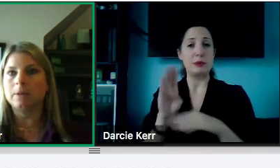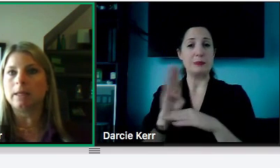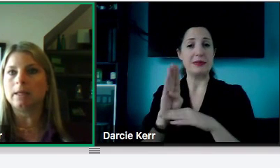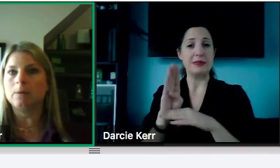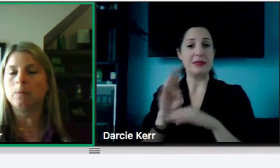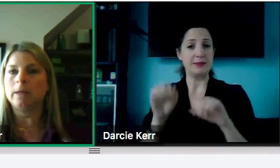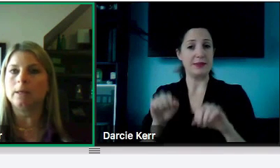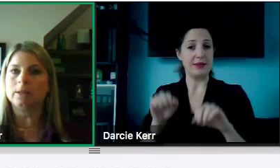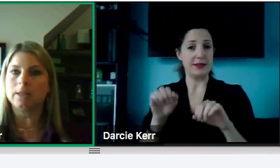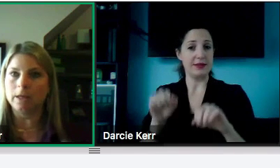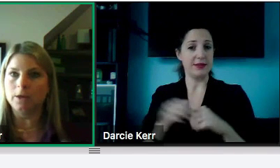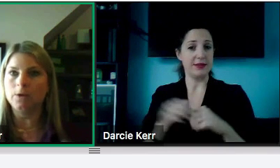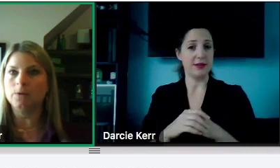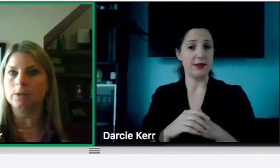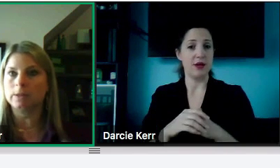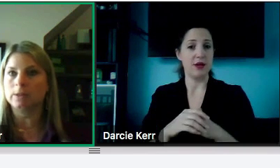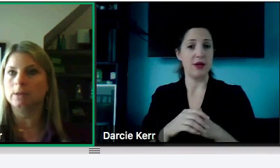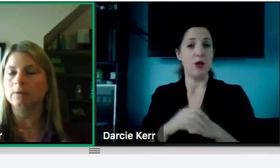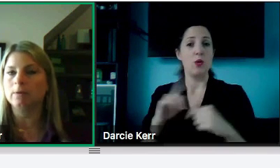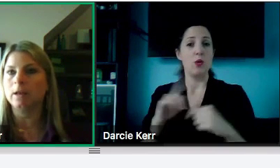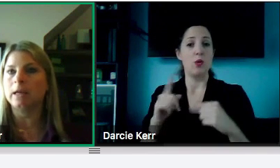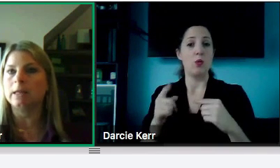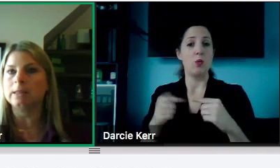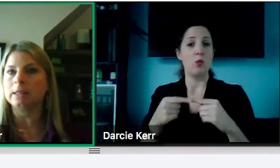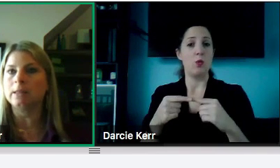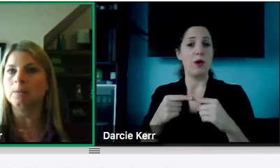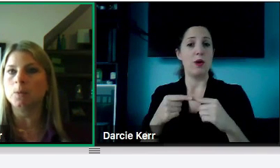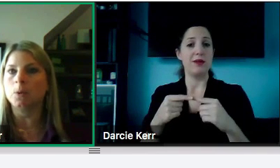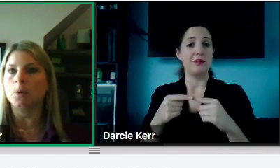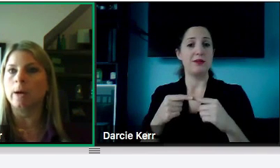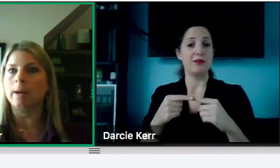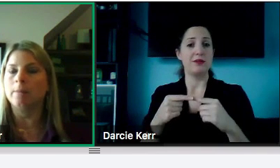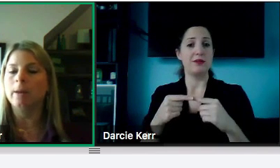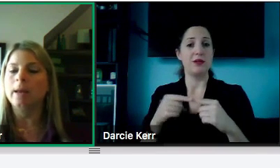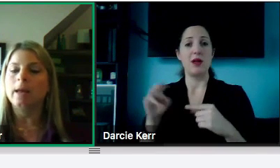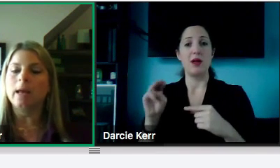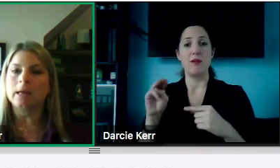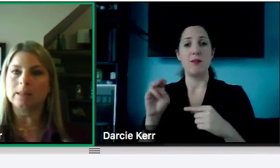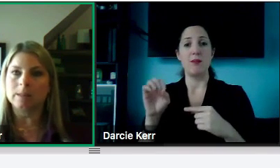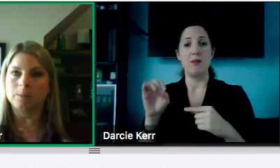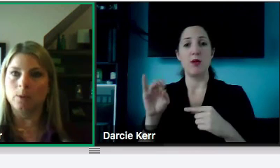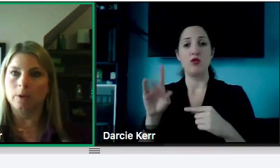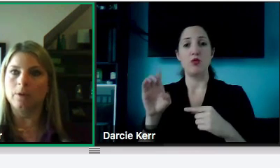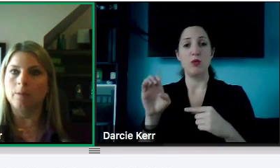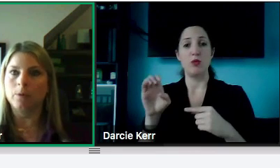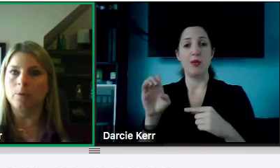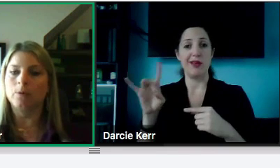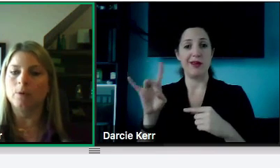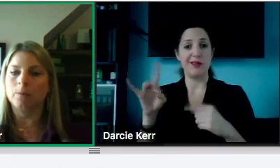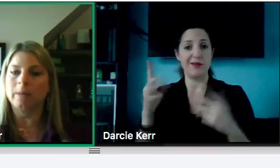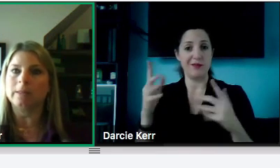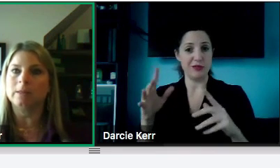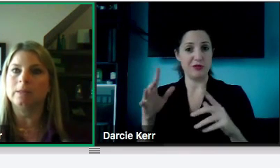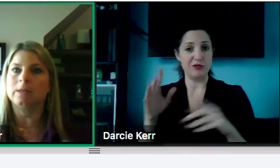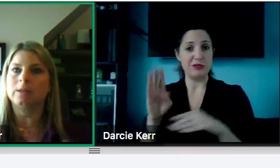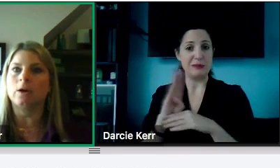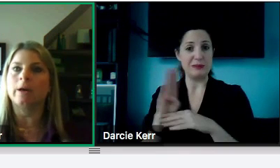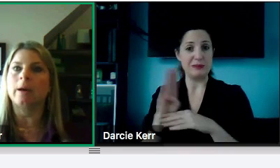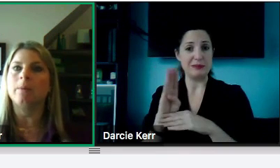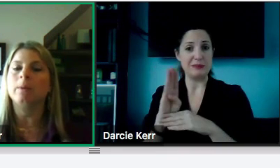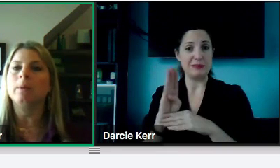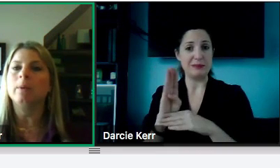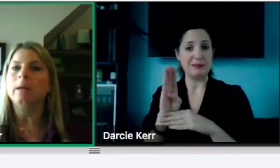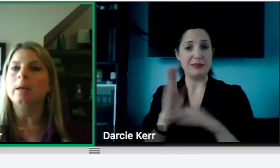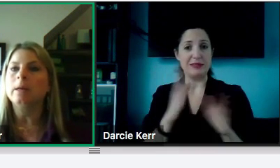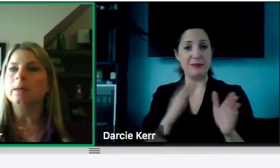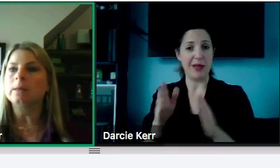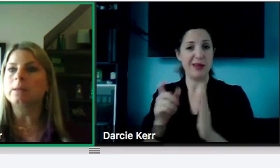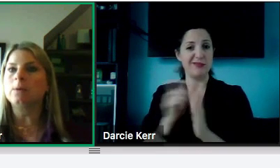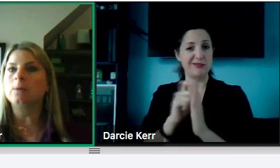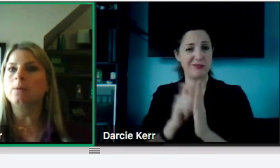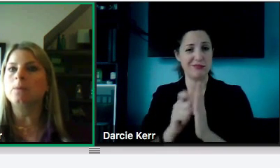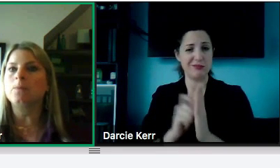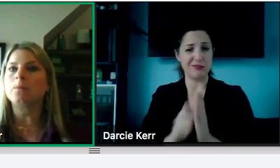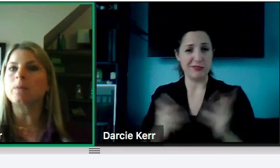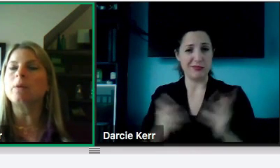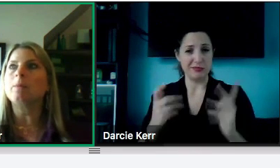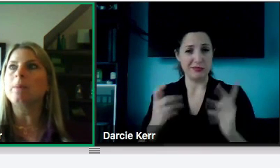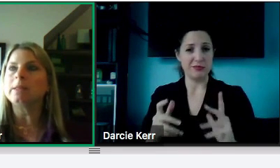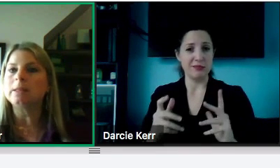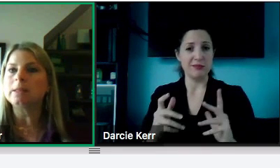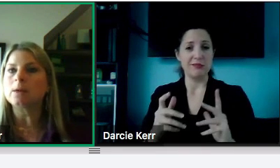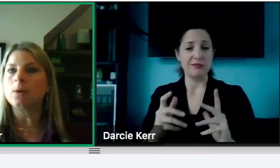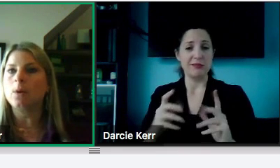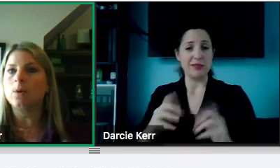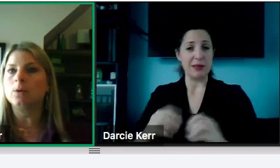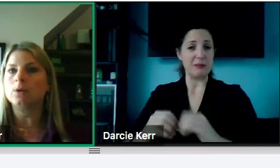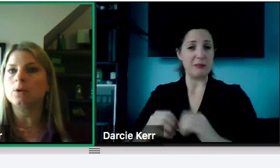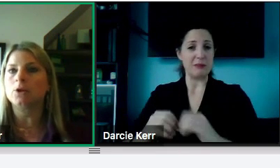is completed, we continue to serve clients in the program and support them through their business startup. So